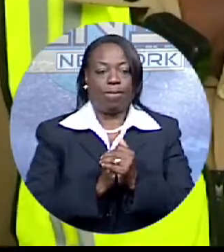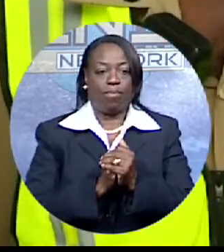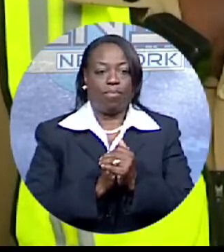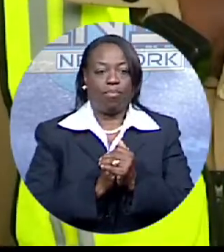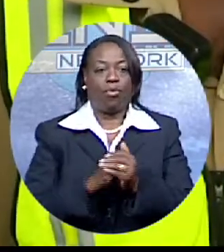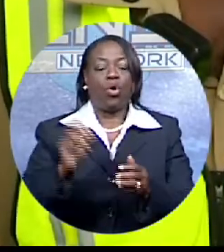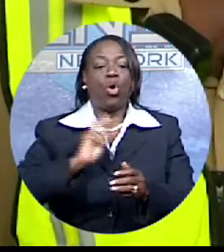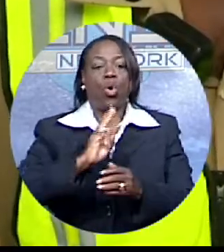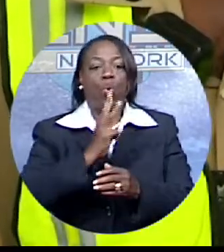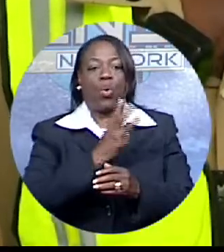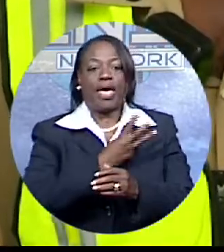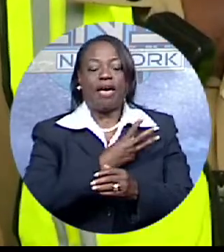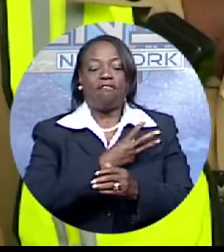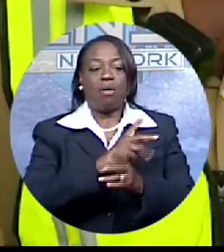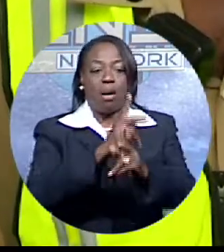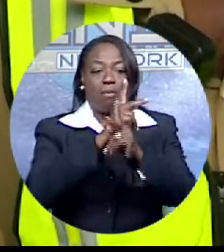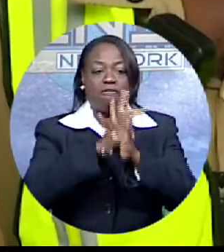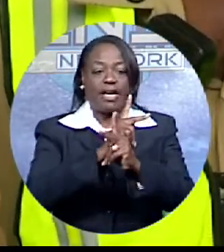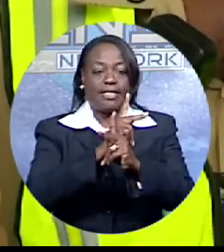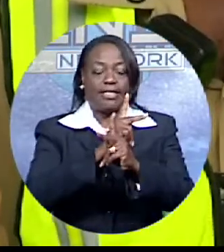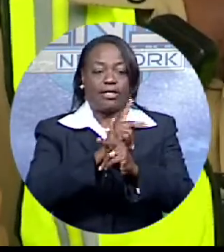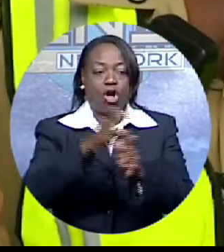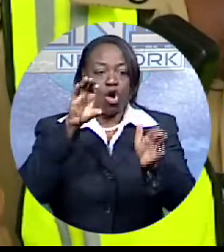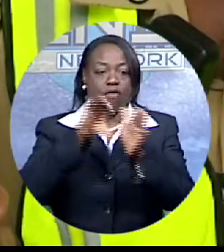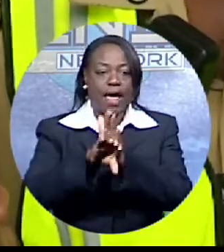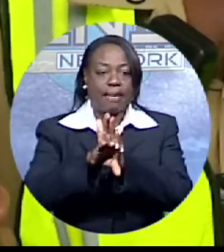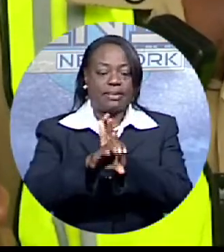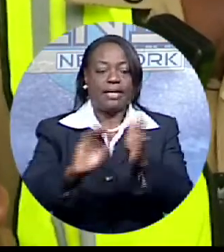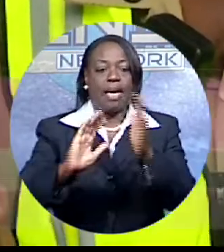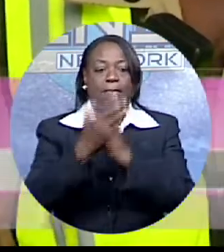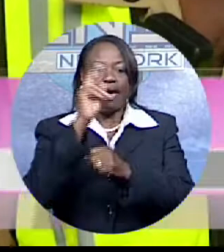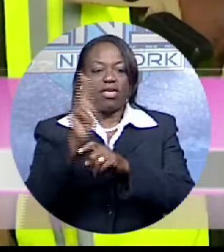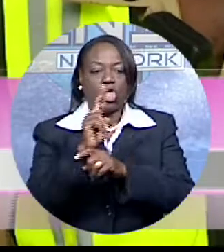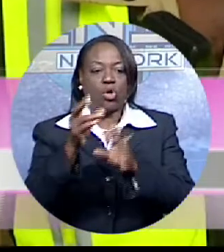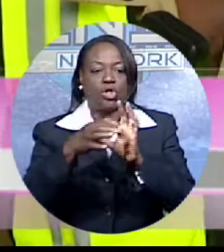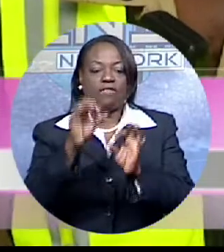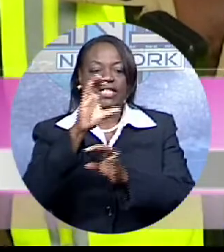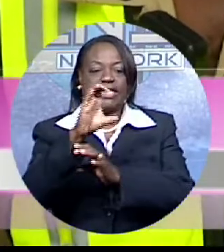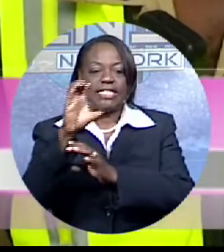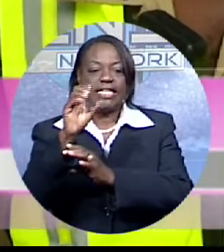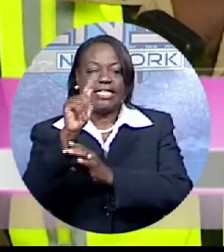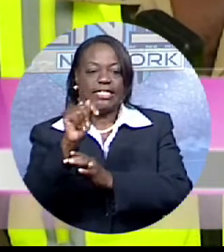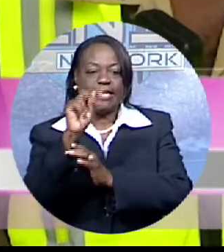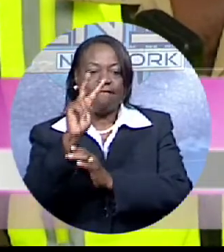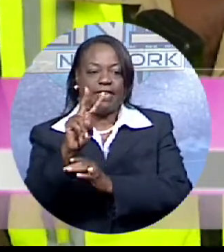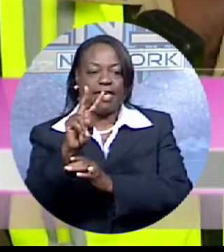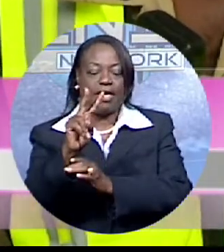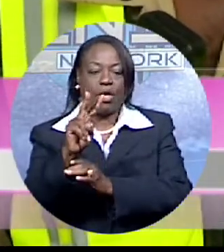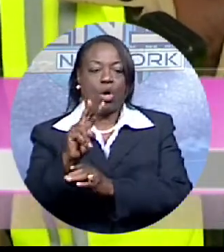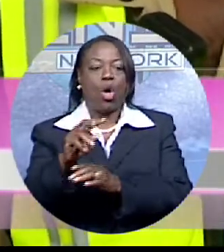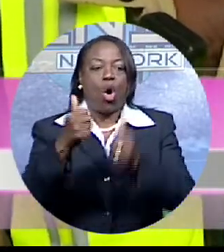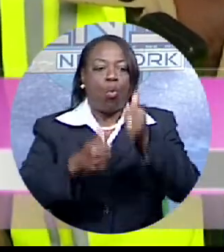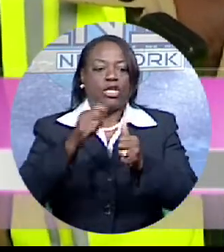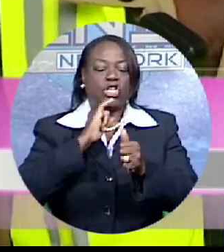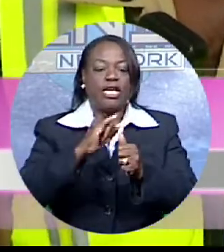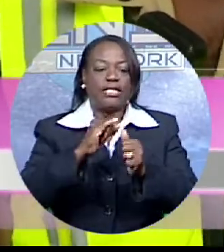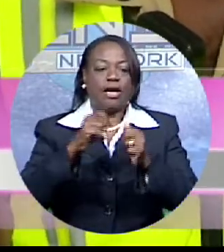We have prevented crimes by the use of a CCTV, which is a concept of virtual